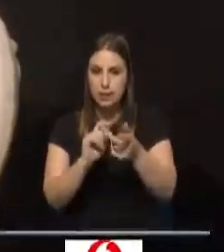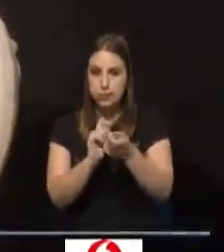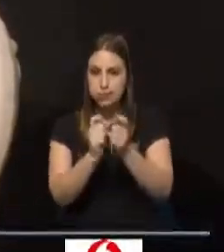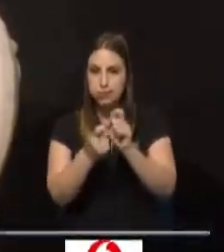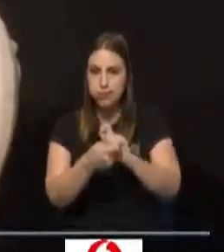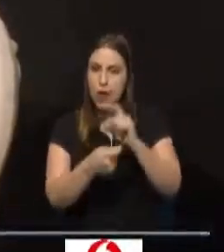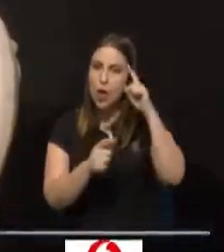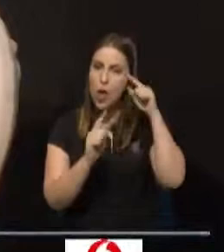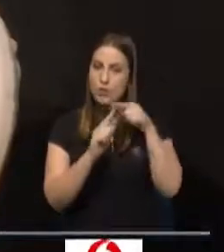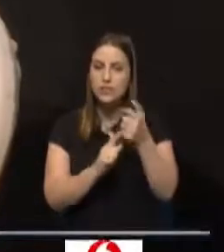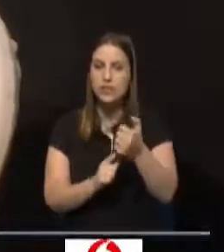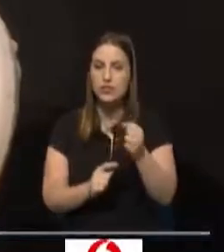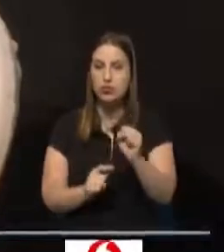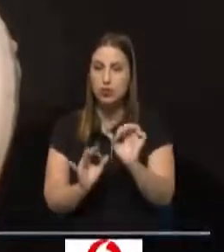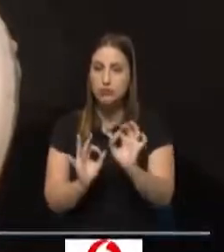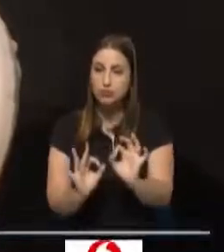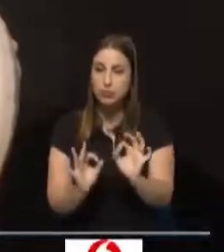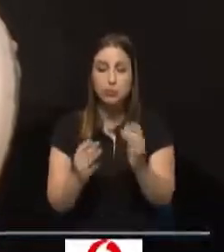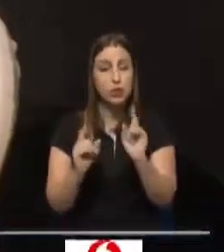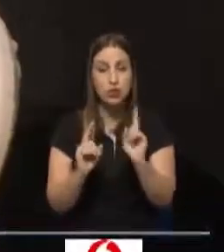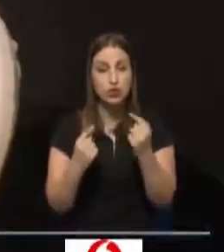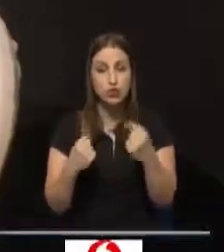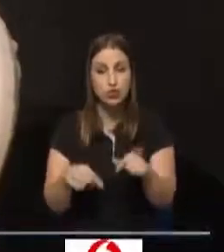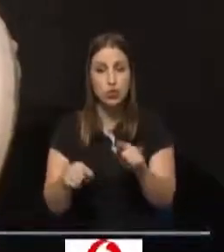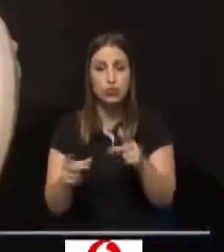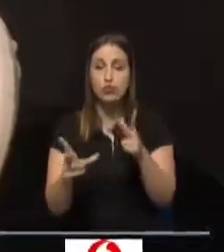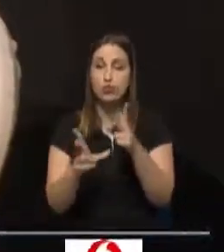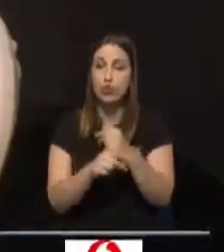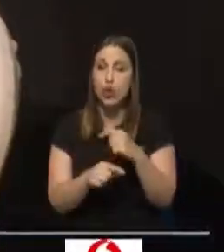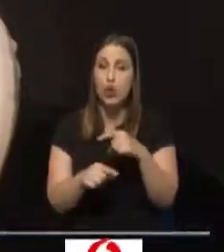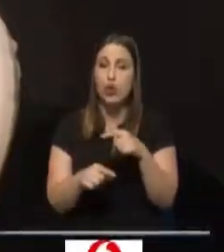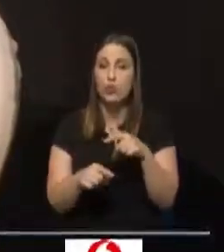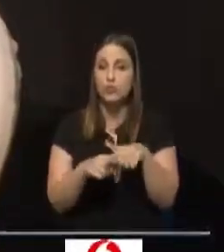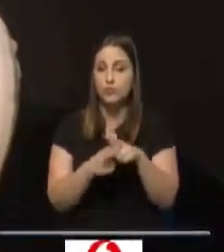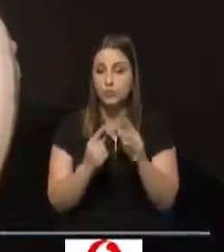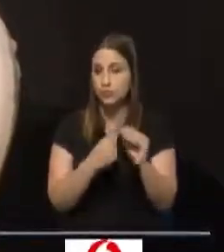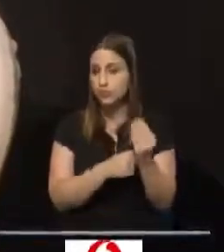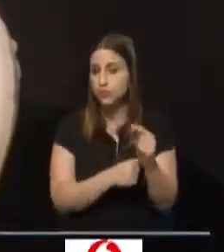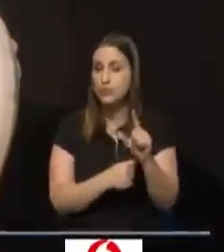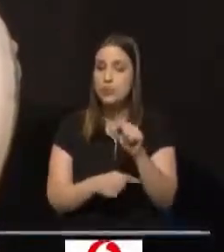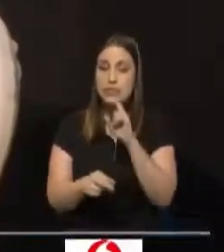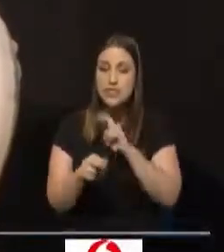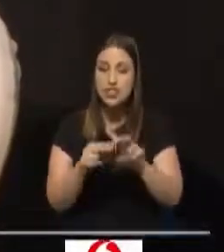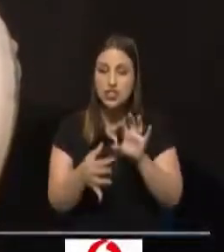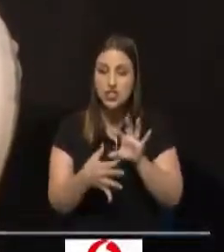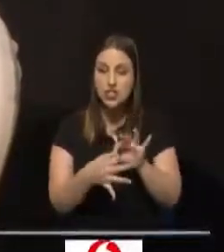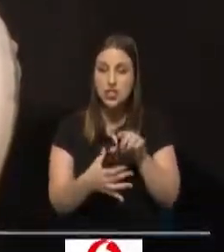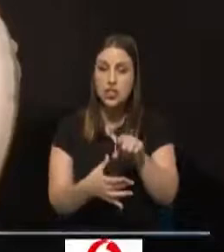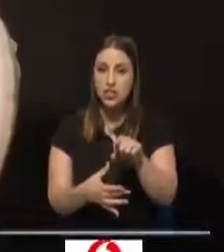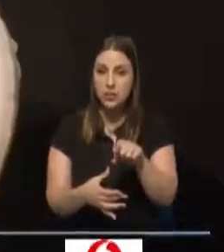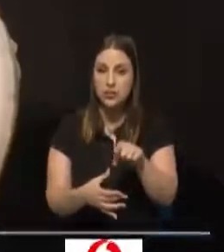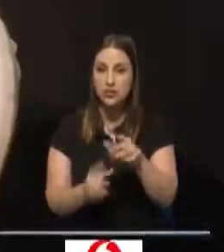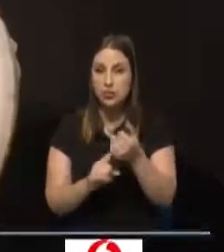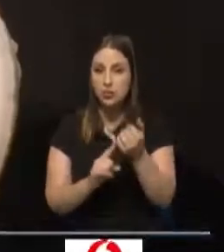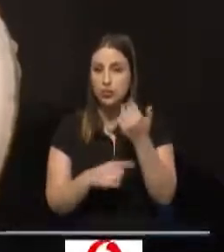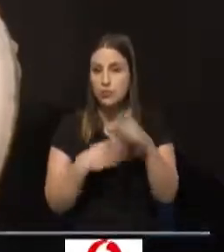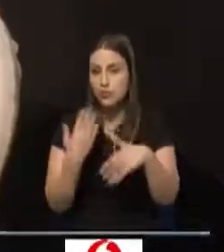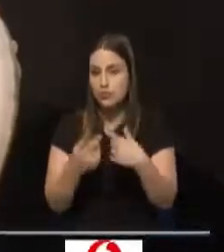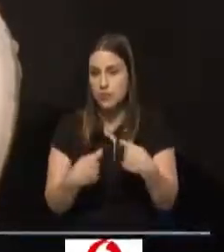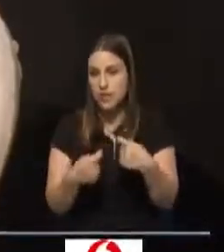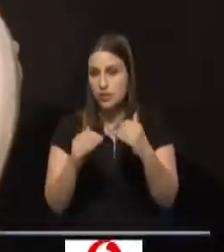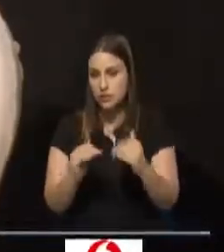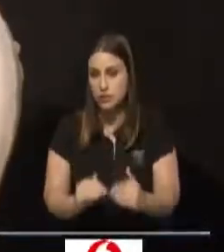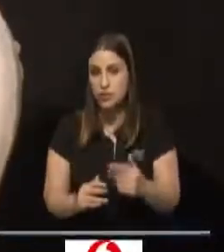making an integral improvement of the network to integrate 5G, but our equipment,